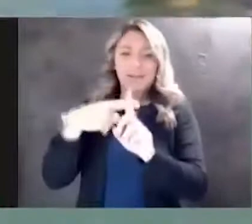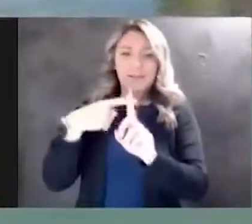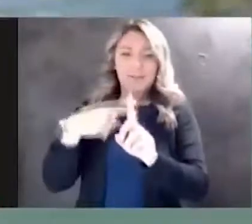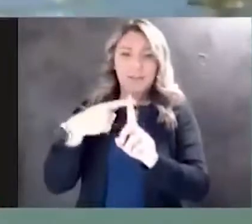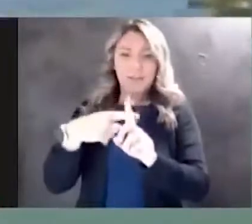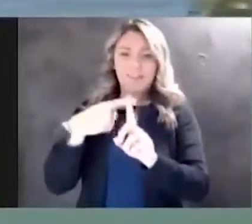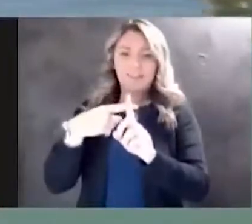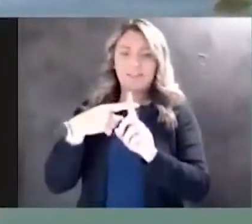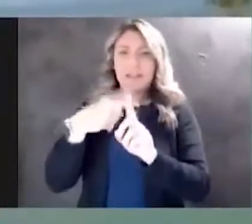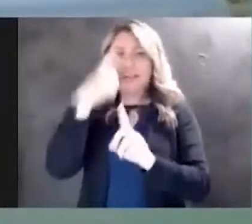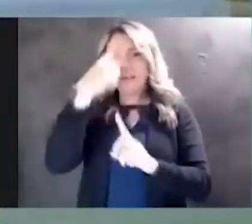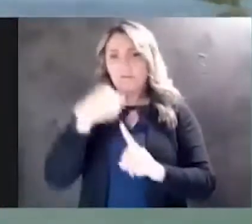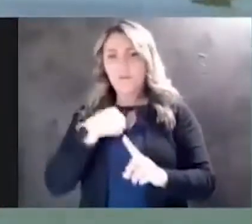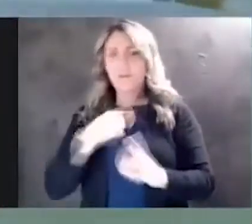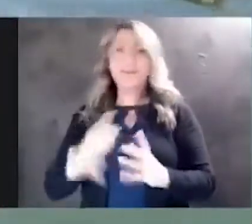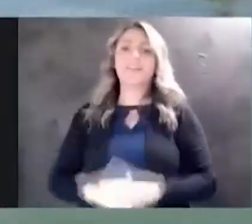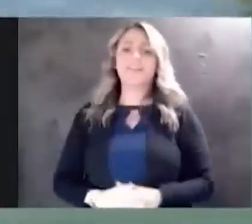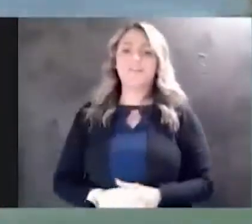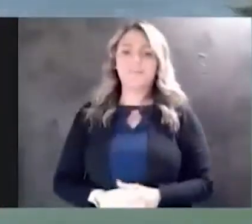positivity for me.